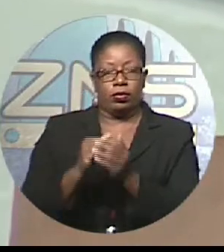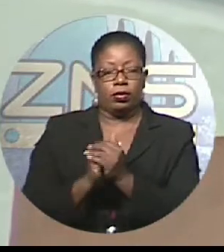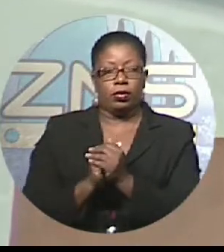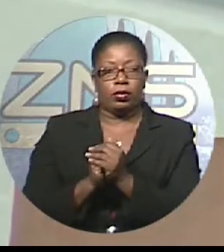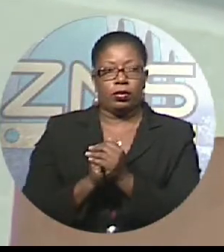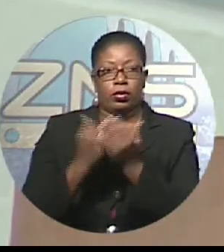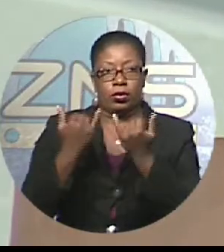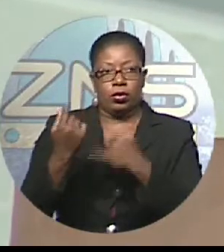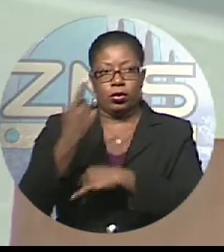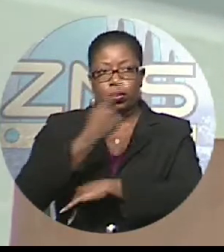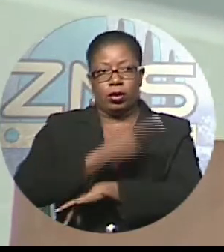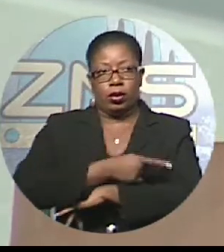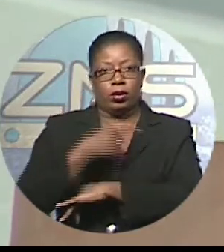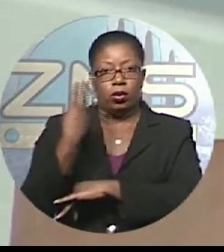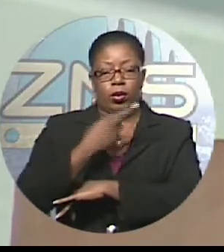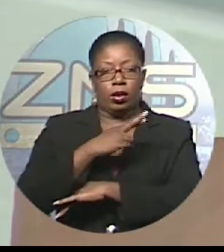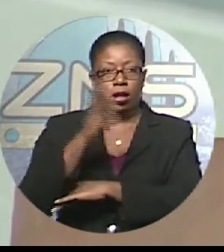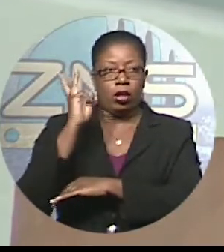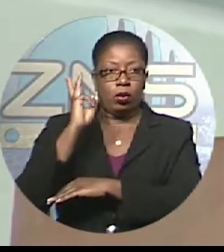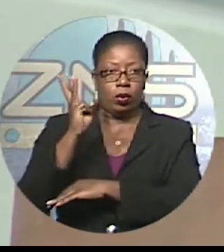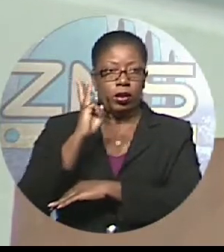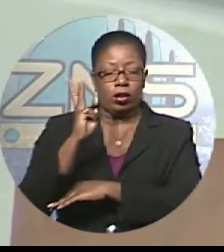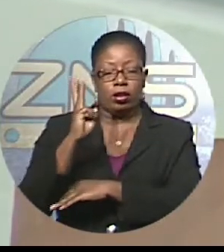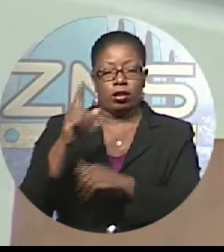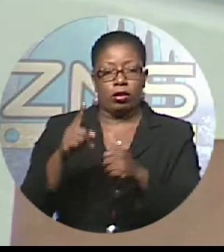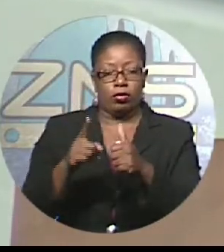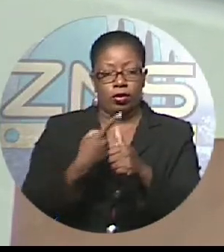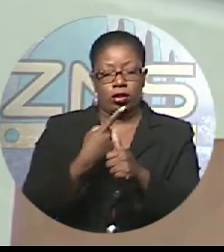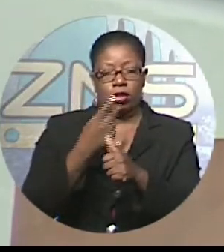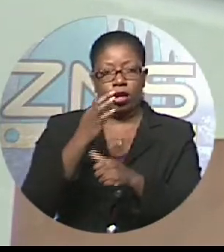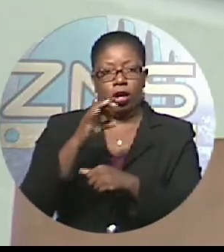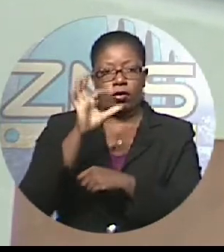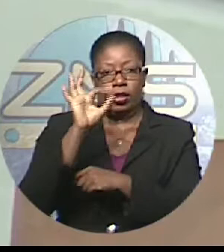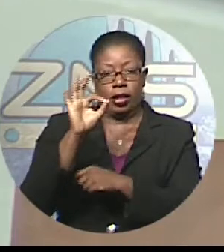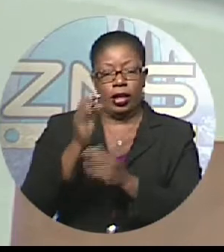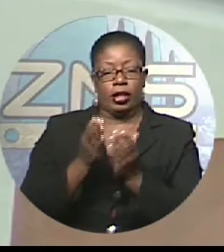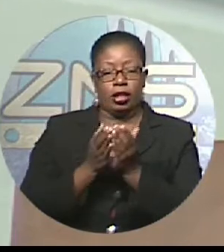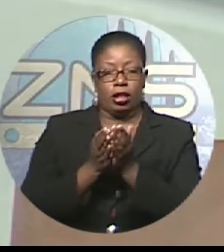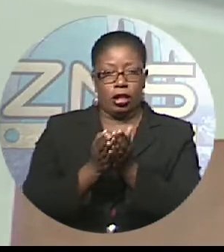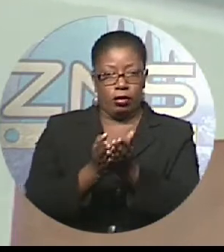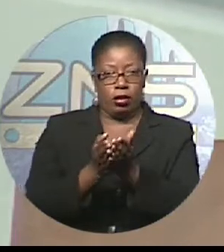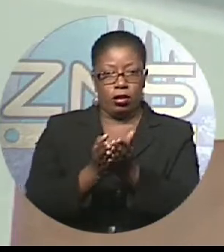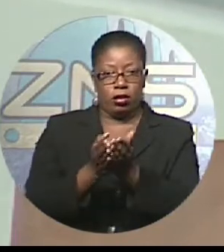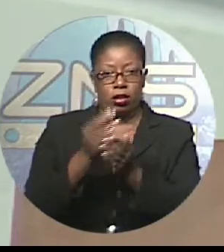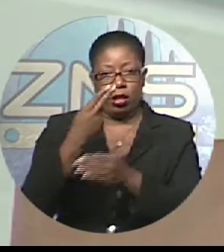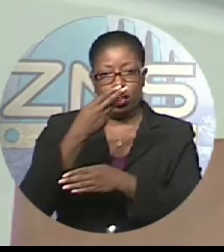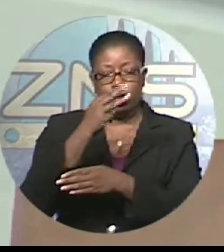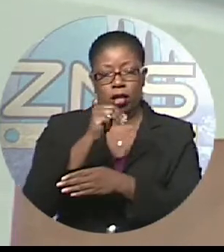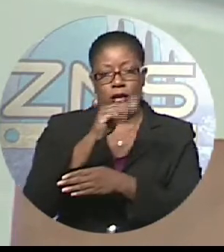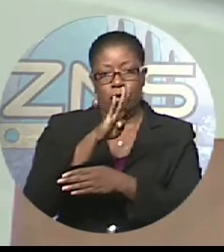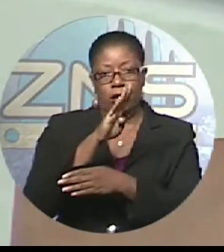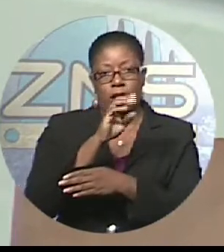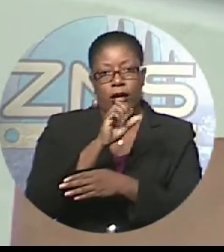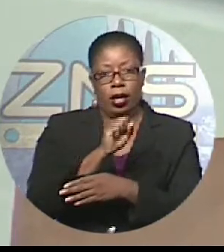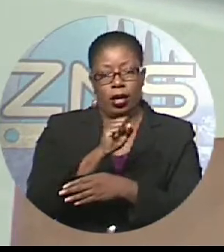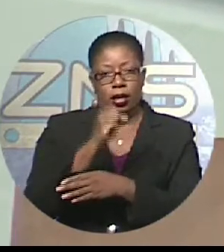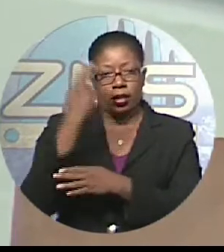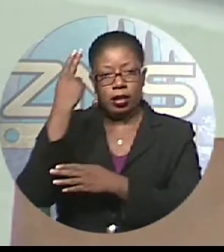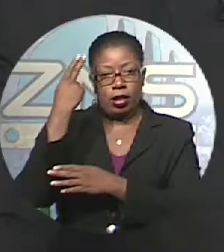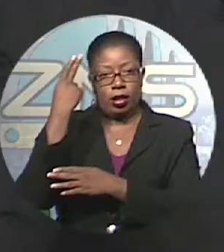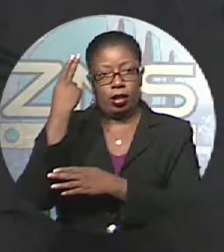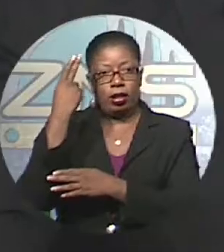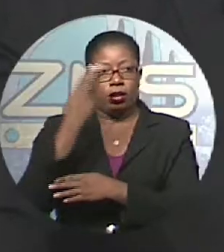Today, we are witnessing the commissioning of the first of those 9 vessels, the HMBS Arthur Dion